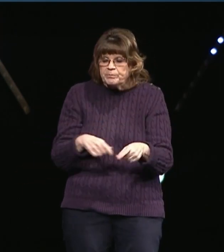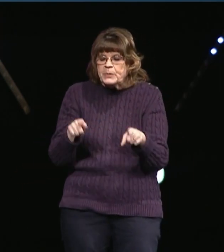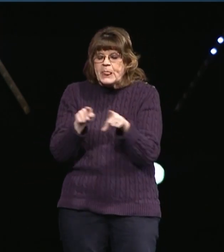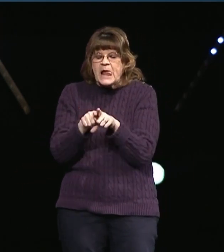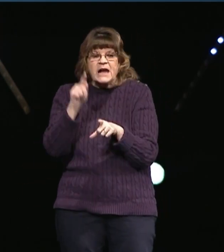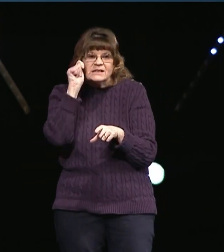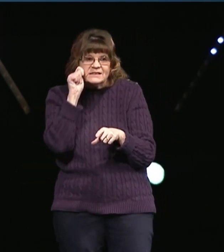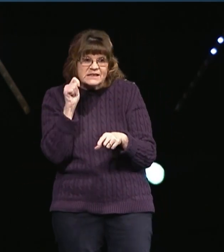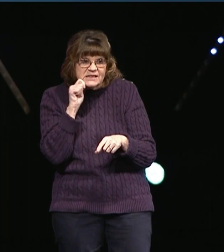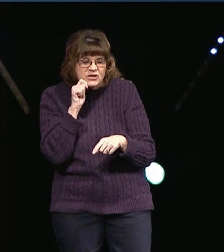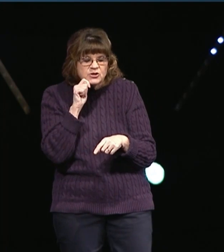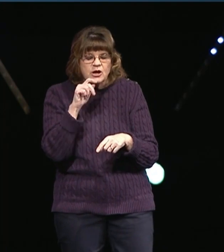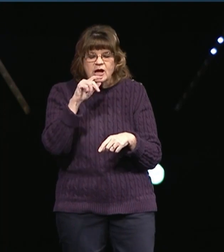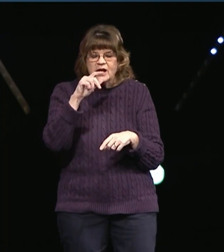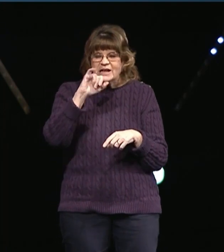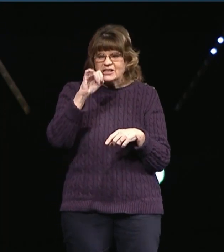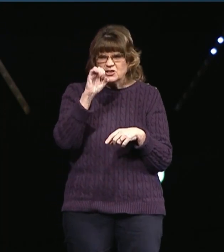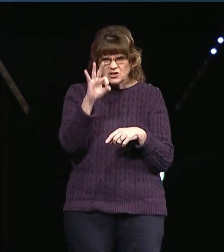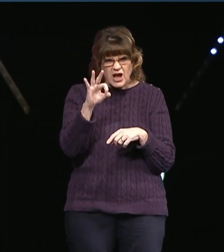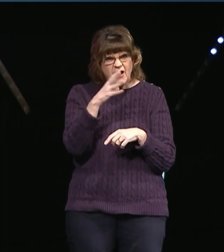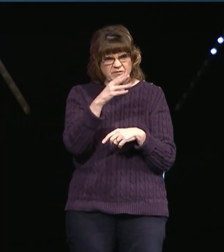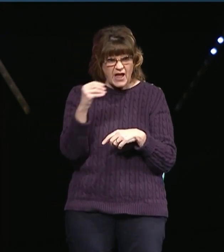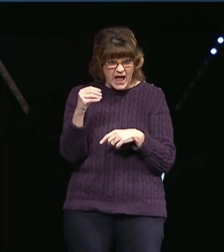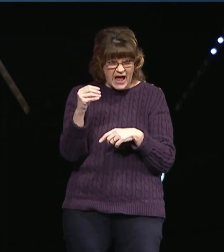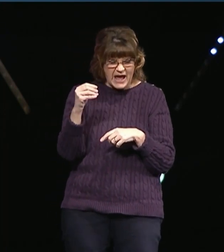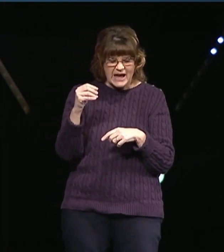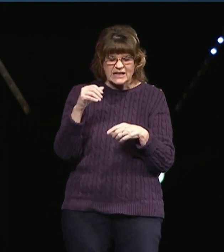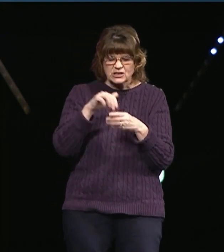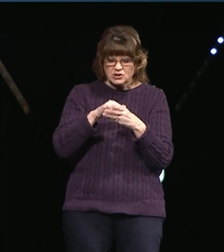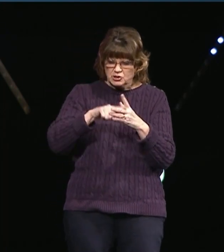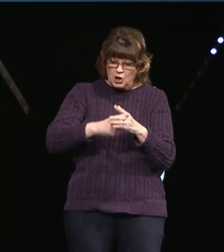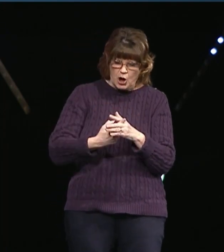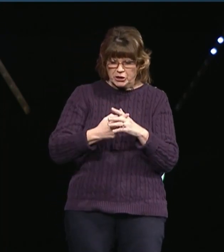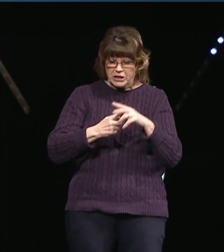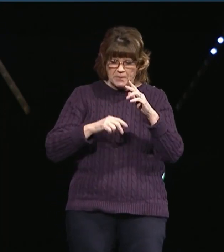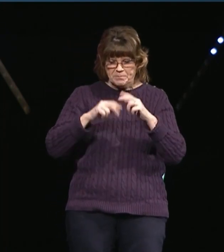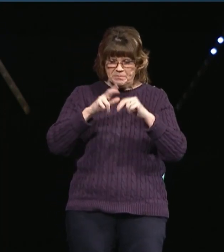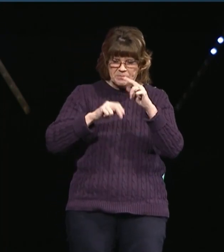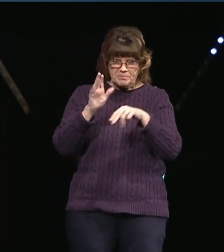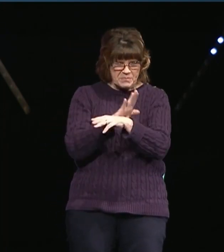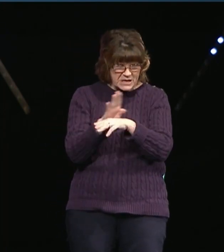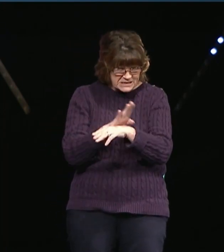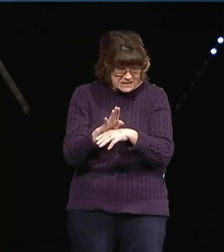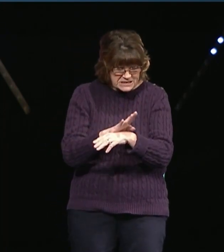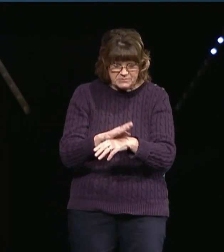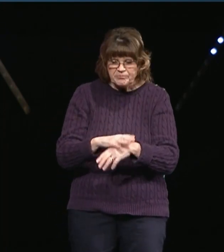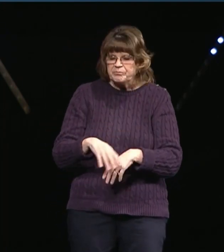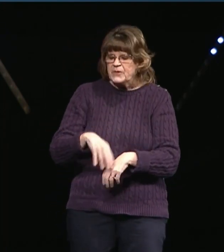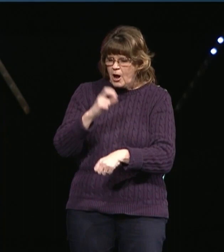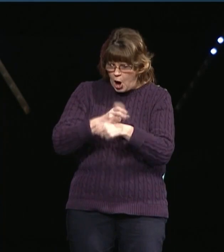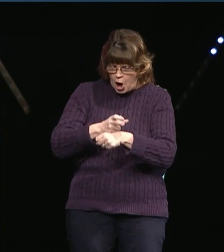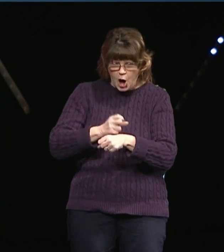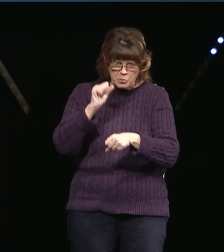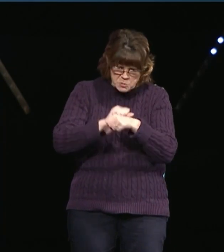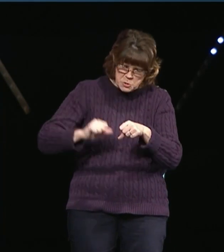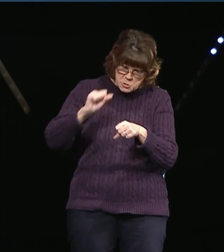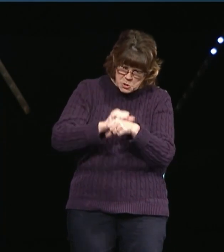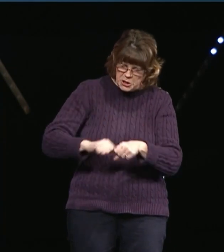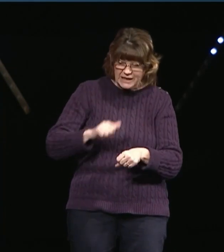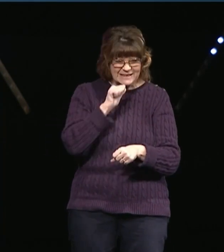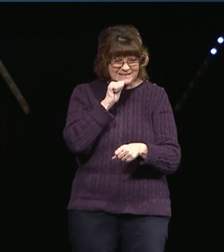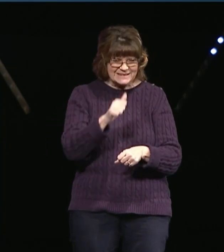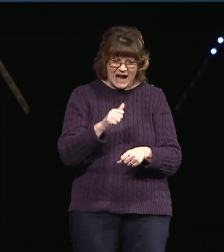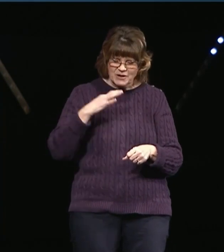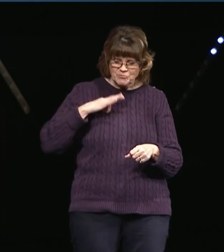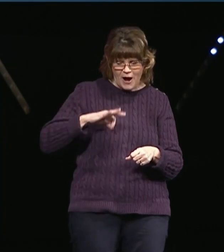and his friend Jeff Butcher started a concrete busting business where they learned hard manual labor isn't always